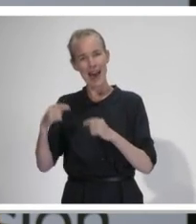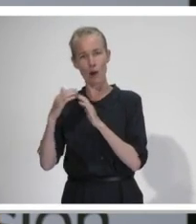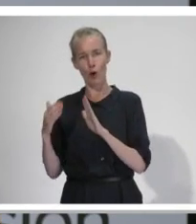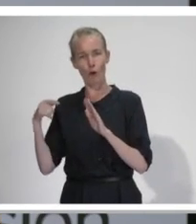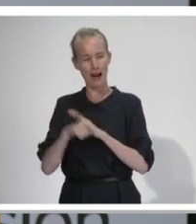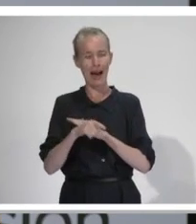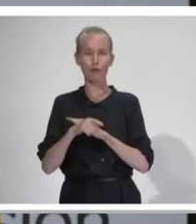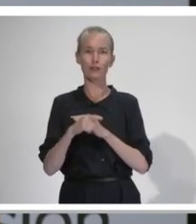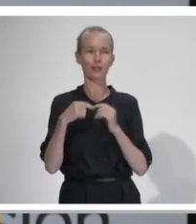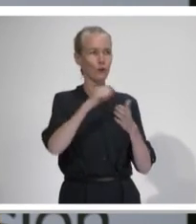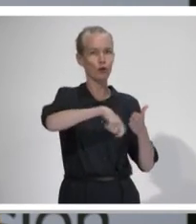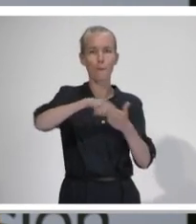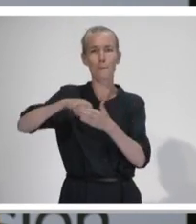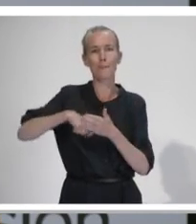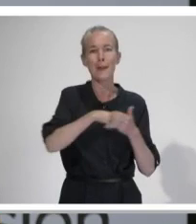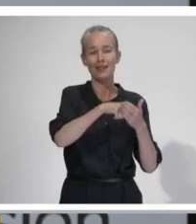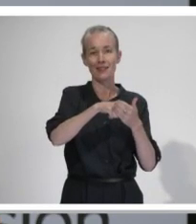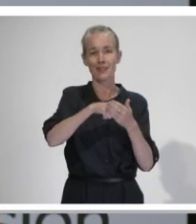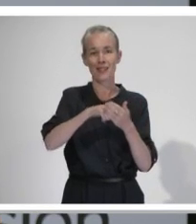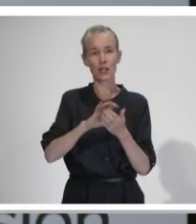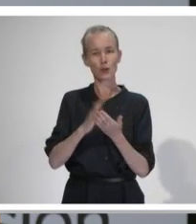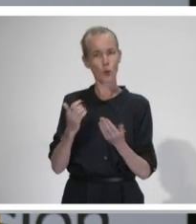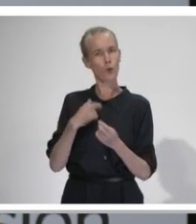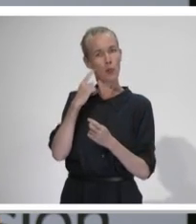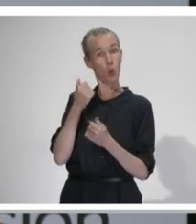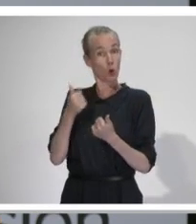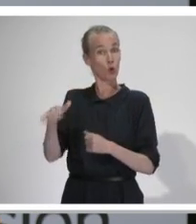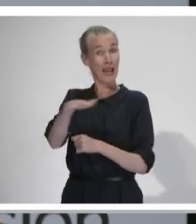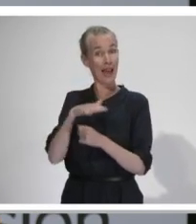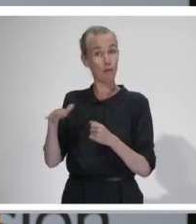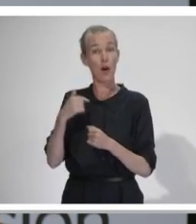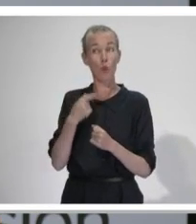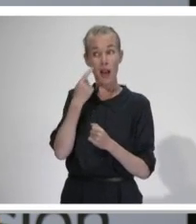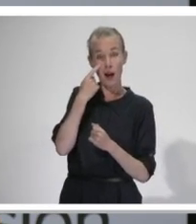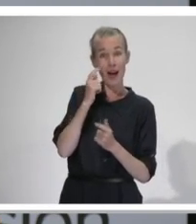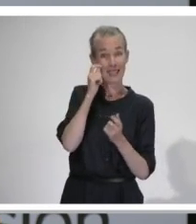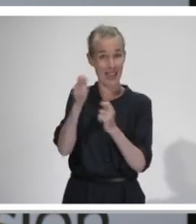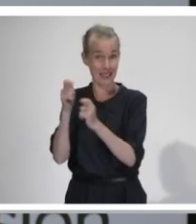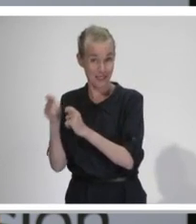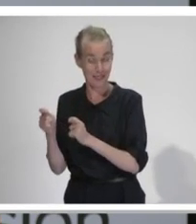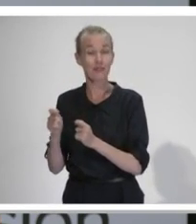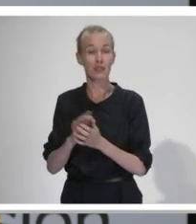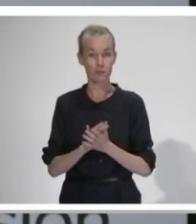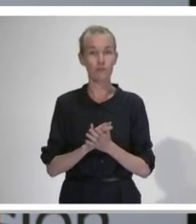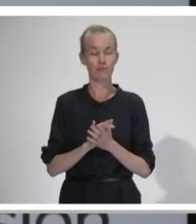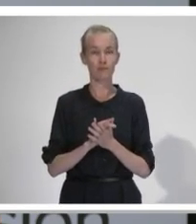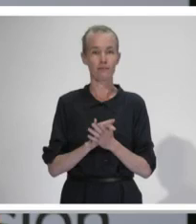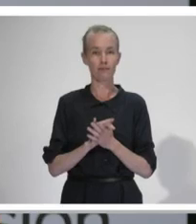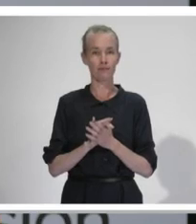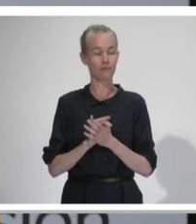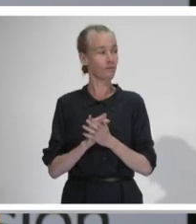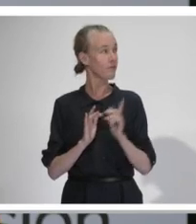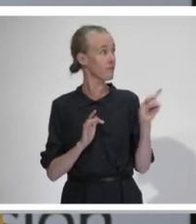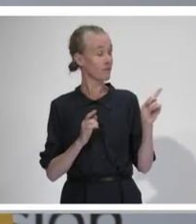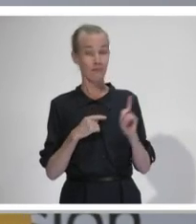exposed if there was something circulating in the community. So we worked with the supermarkets to stand up that testing. In terms